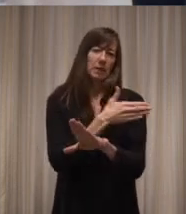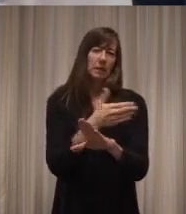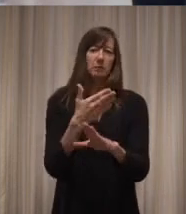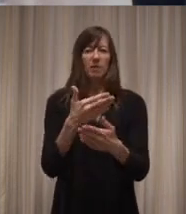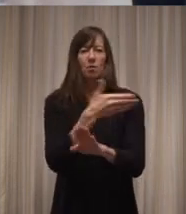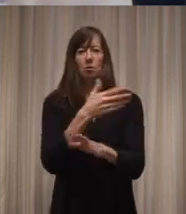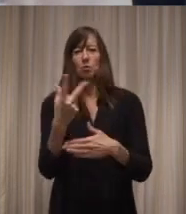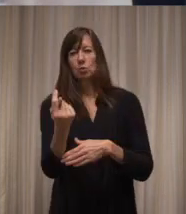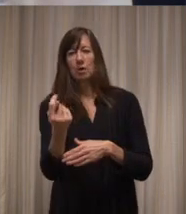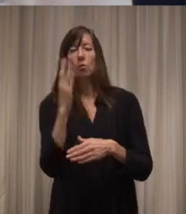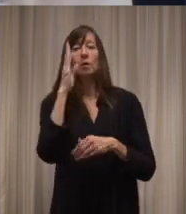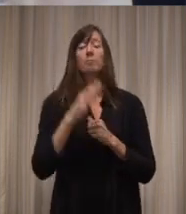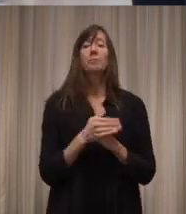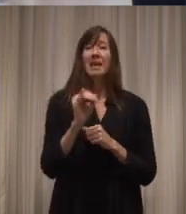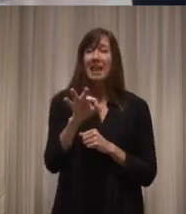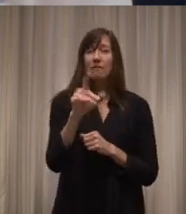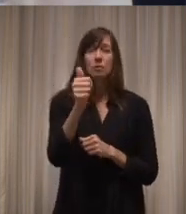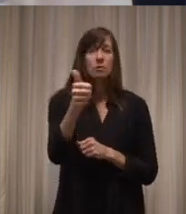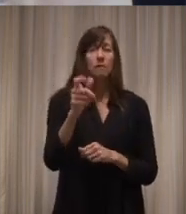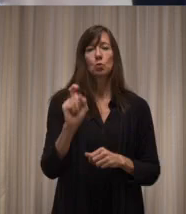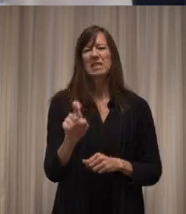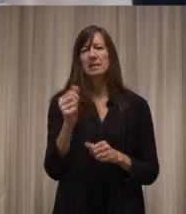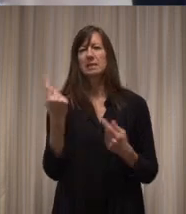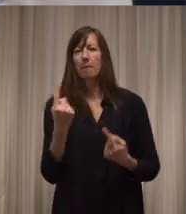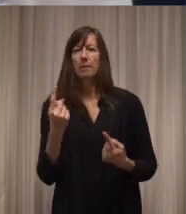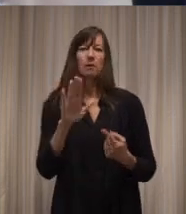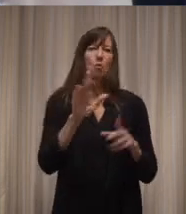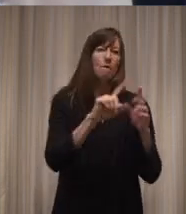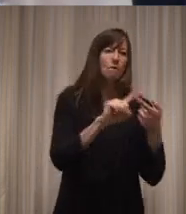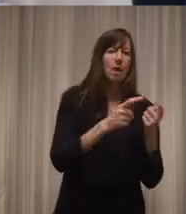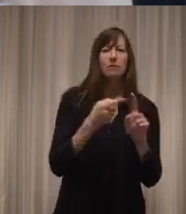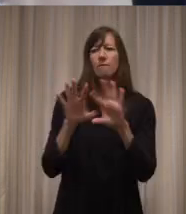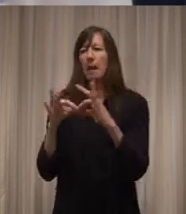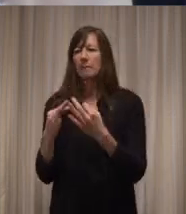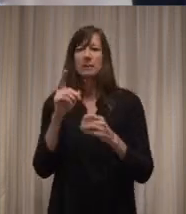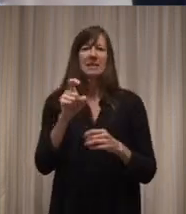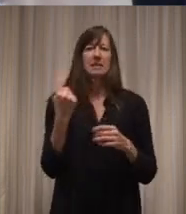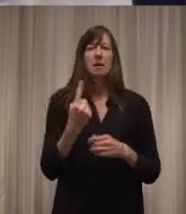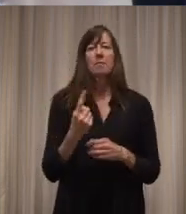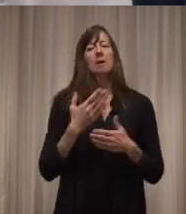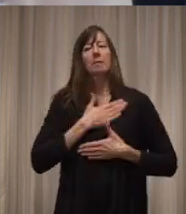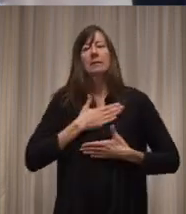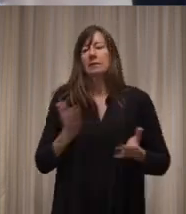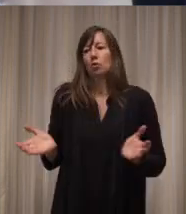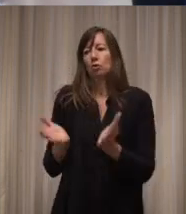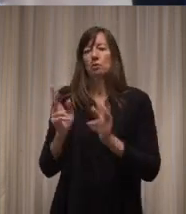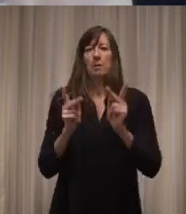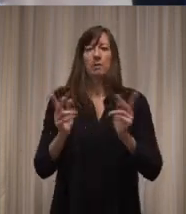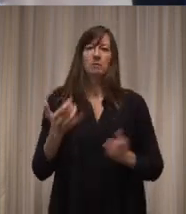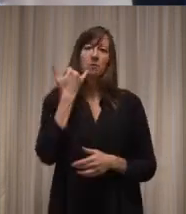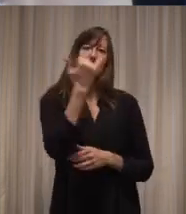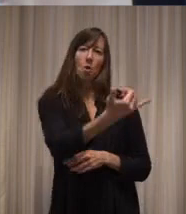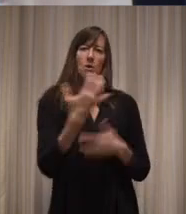your loved ones or family or friends, please encourage them to call a recovery service center. Another group of dedicated public servants at